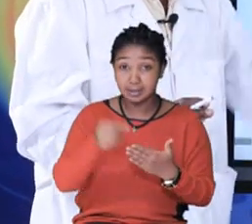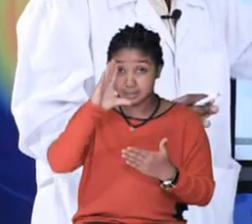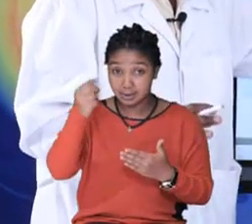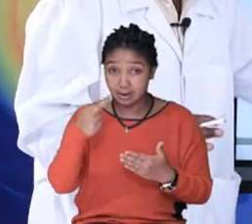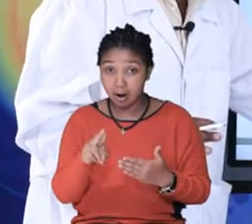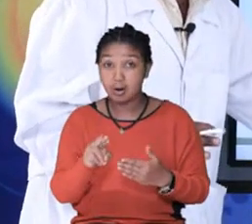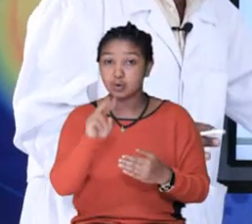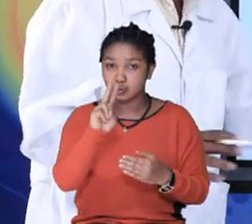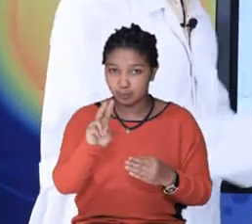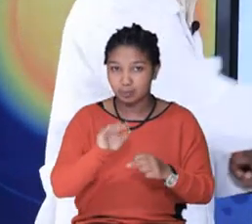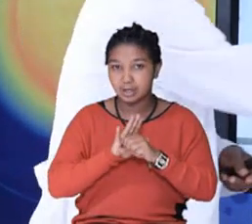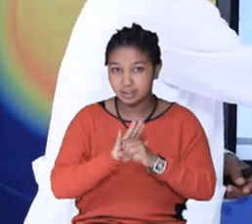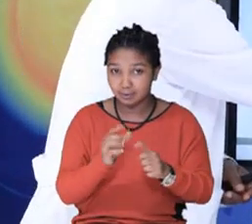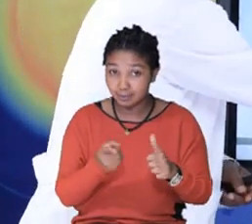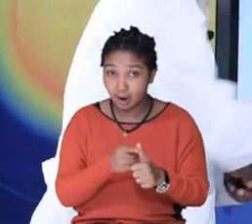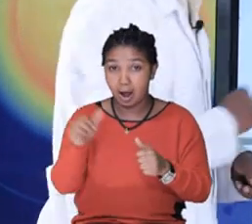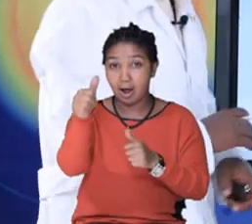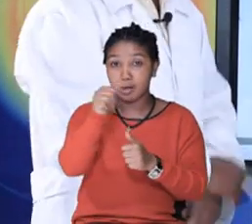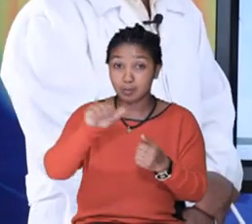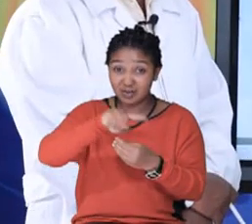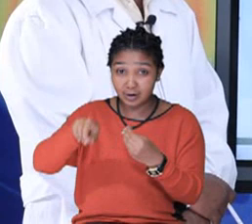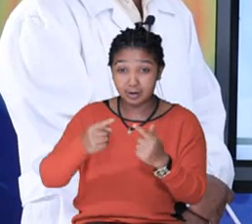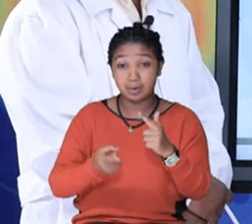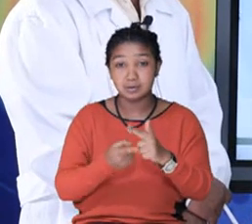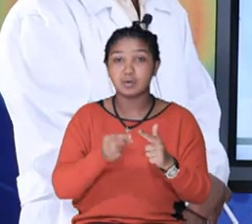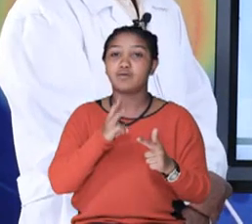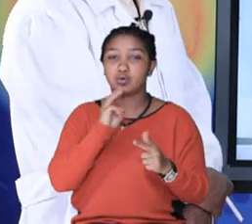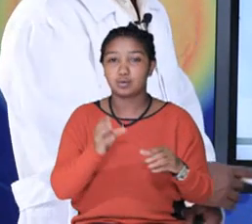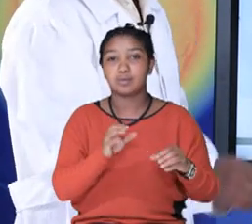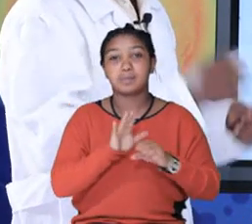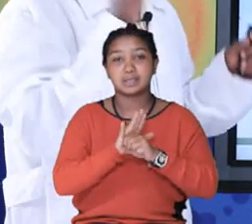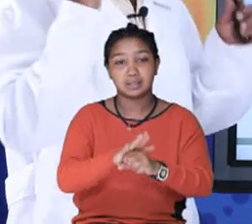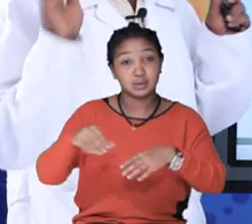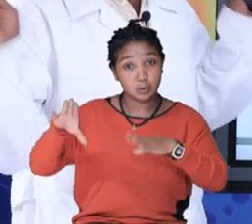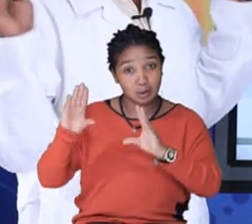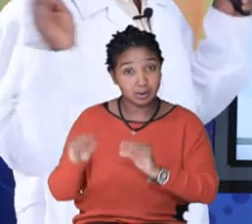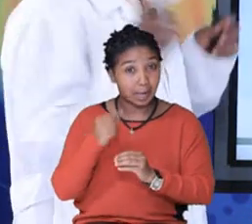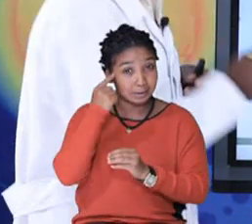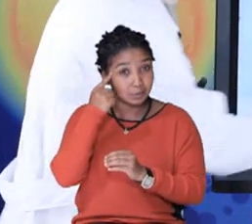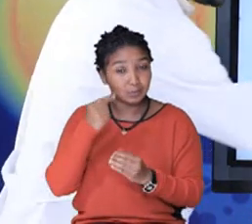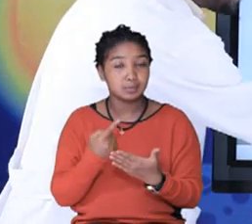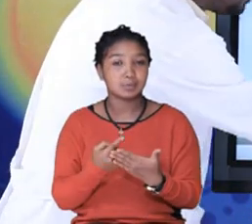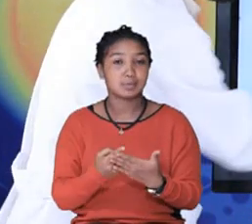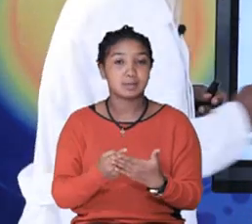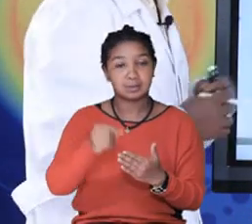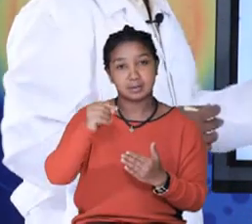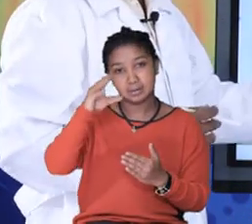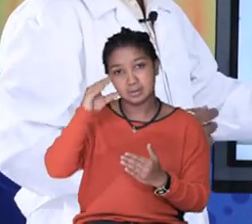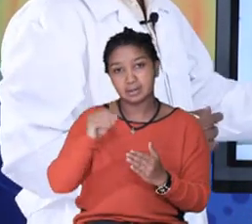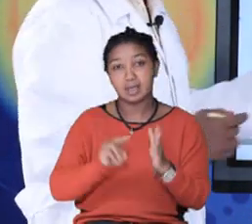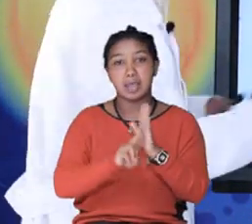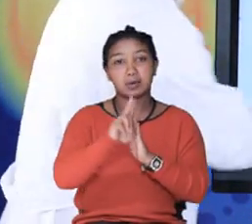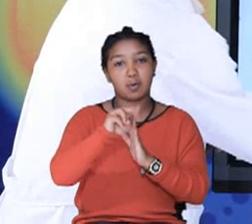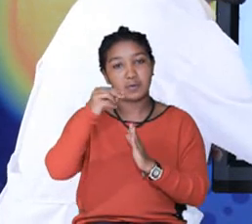persons are atmospheric pressure as well as fluid pressure. Student, let's assume, let the height of this one